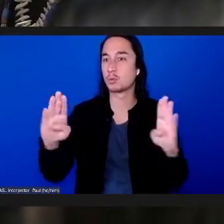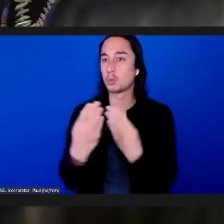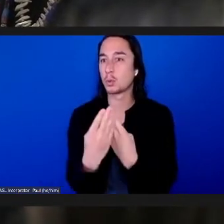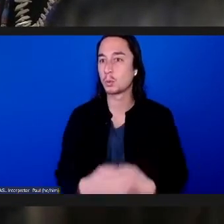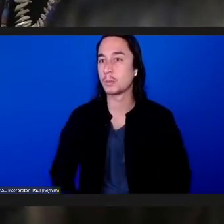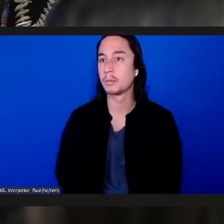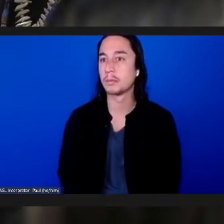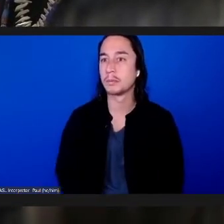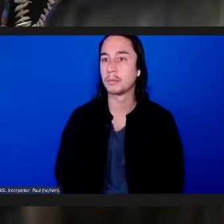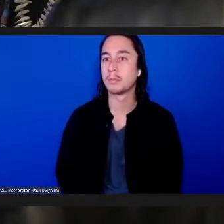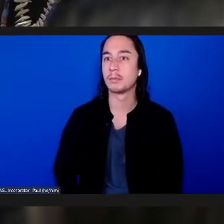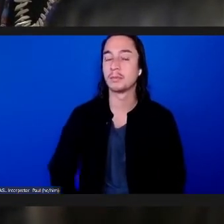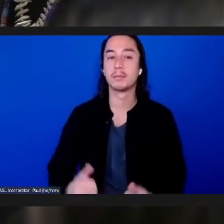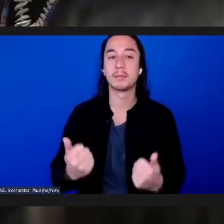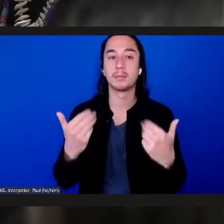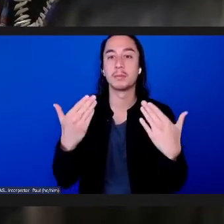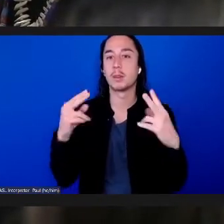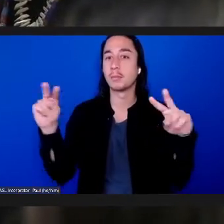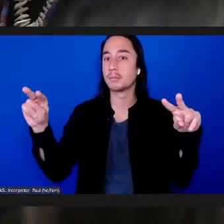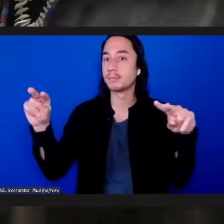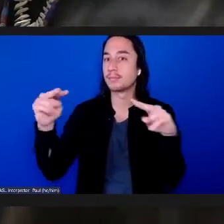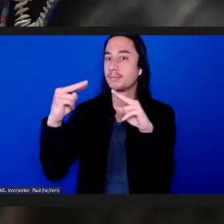Find somebody with their eyes,